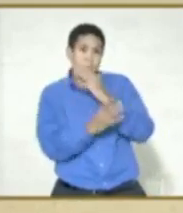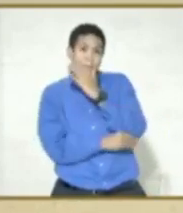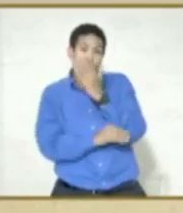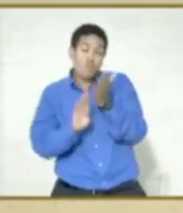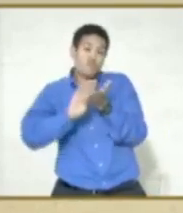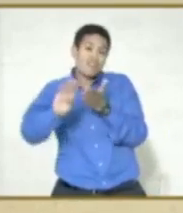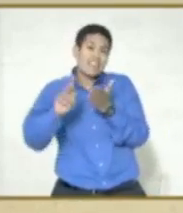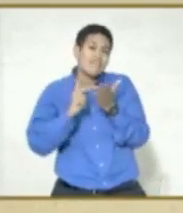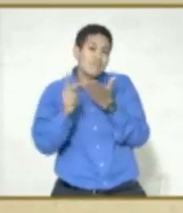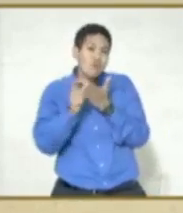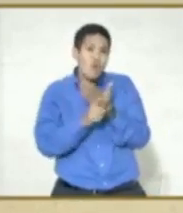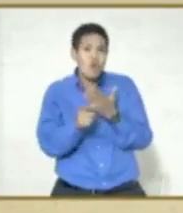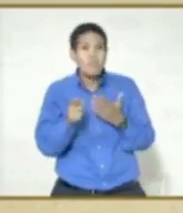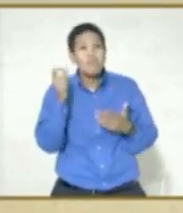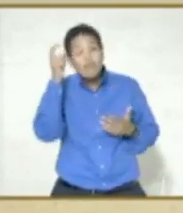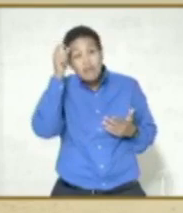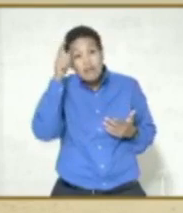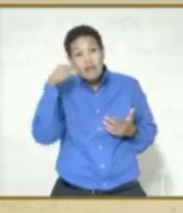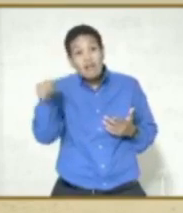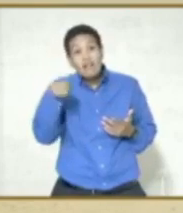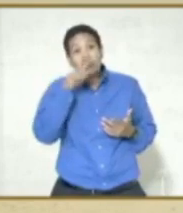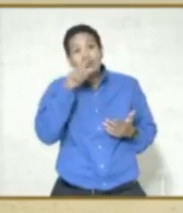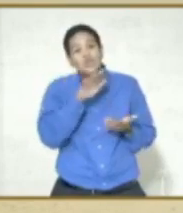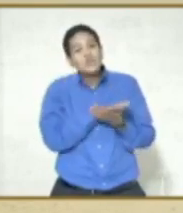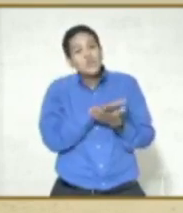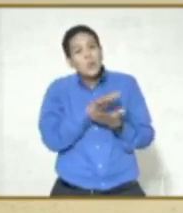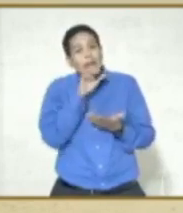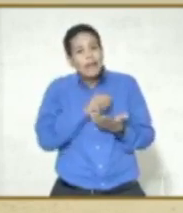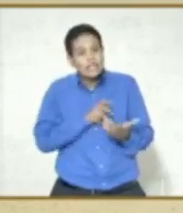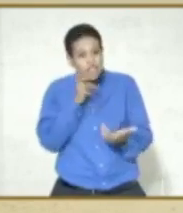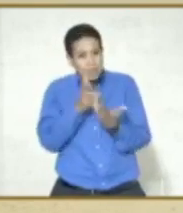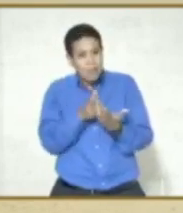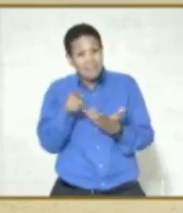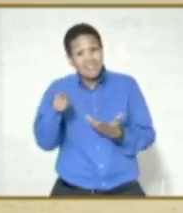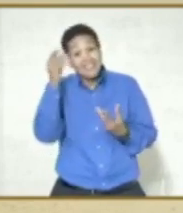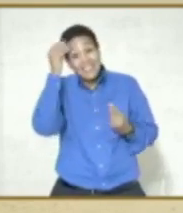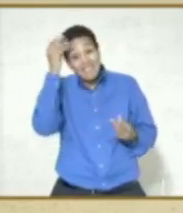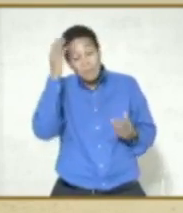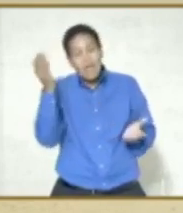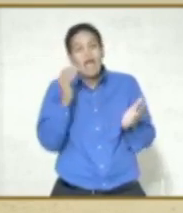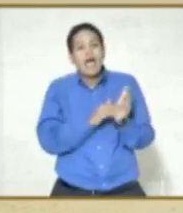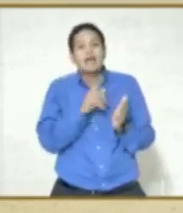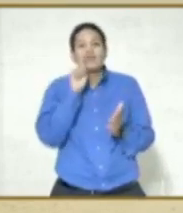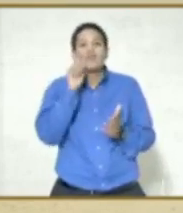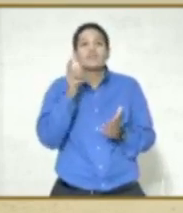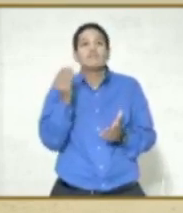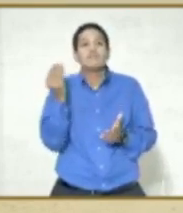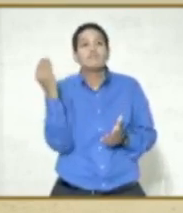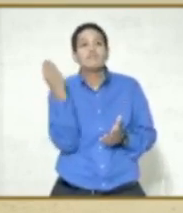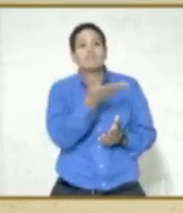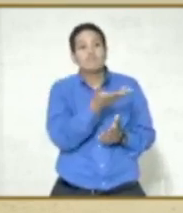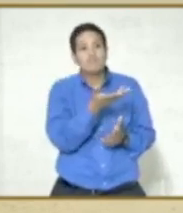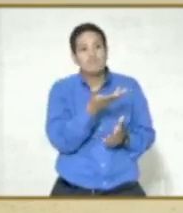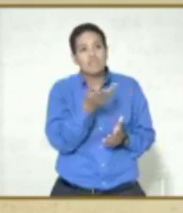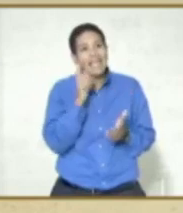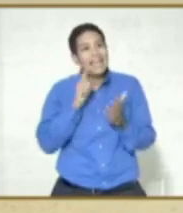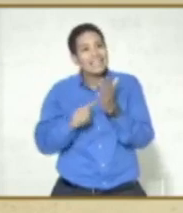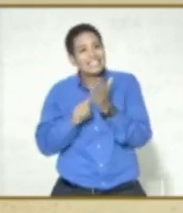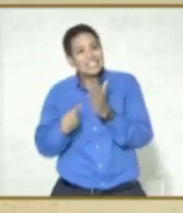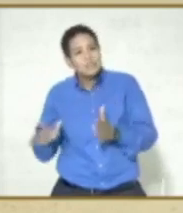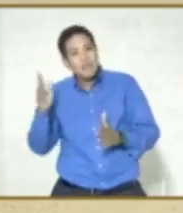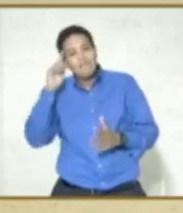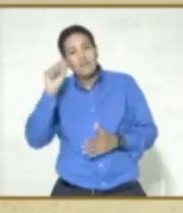Program, as long as they're of school age. And this information, again, will be passed on to the Inspector of Poor for